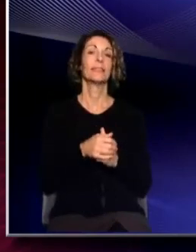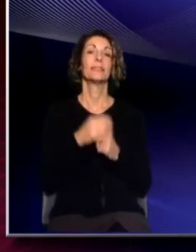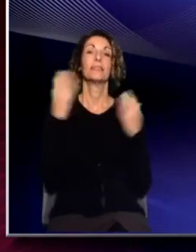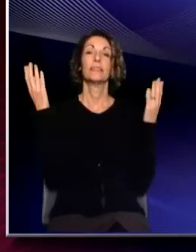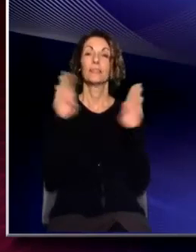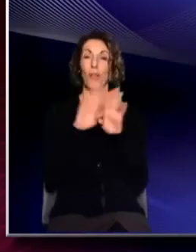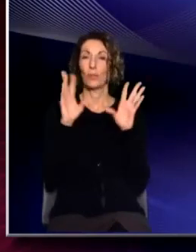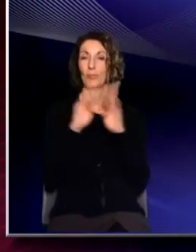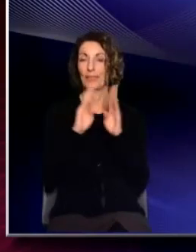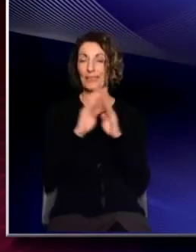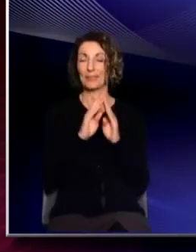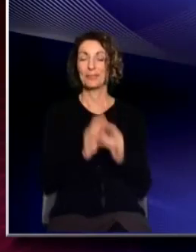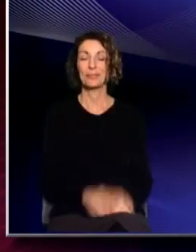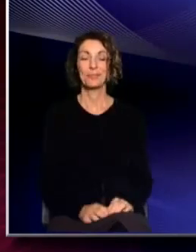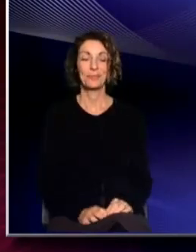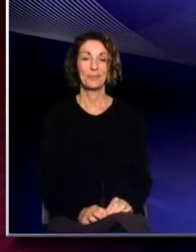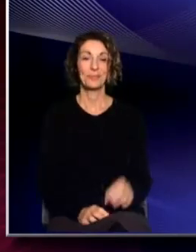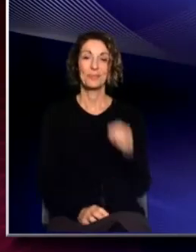are adjourned.